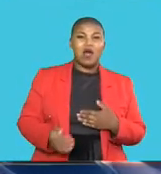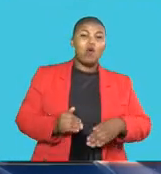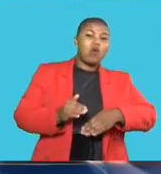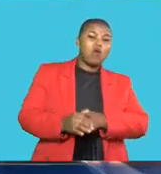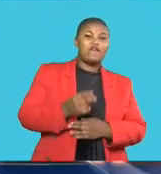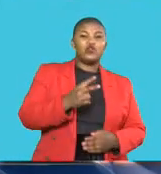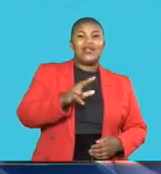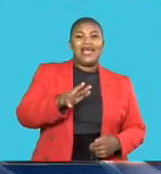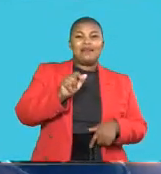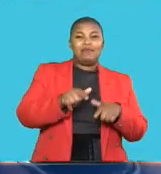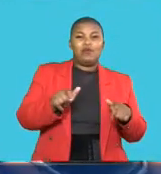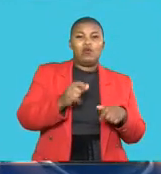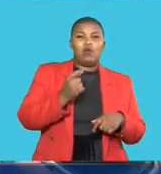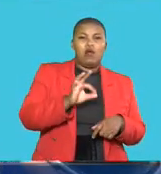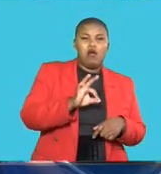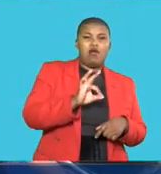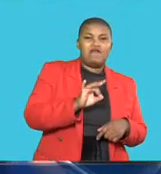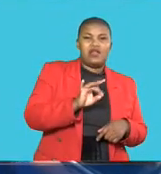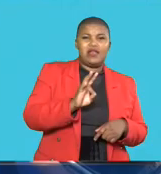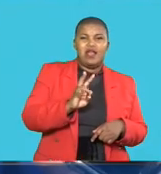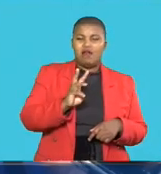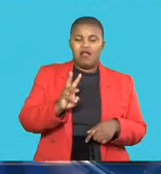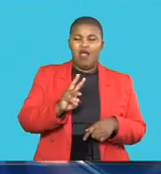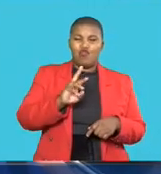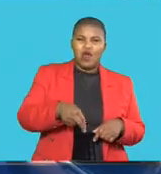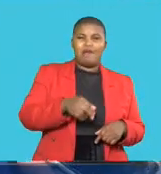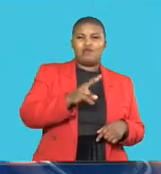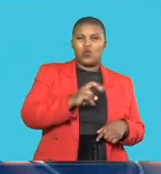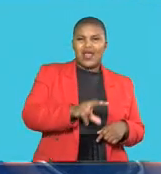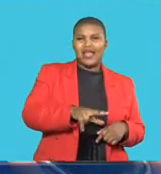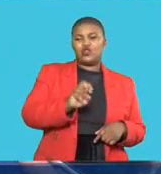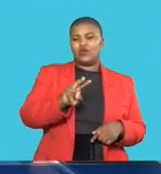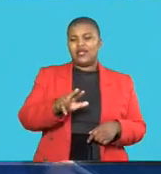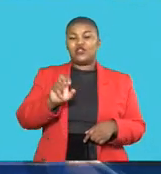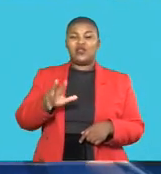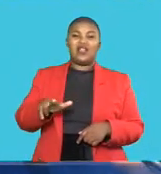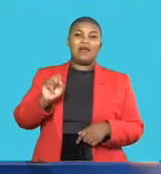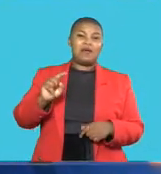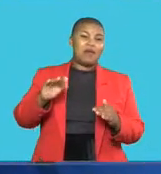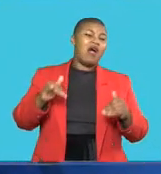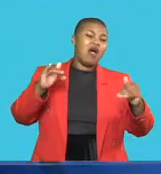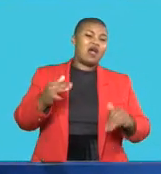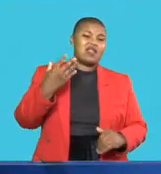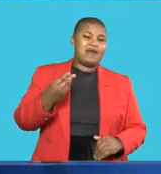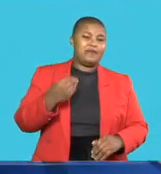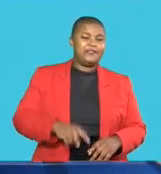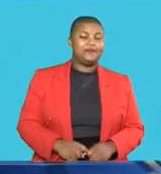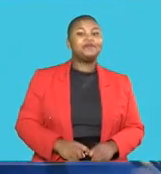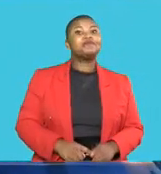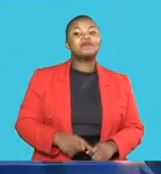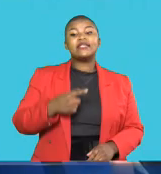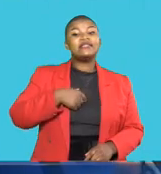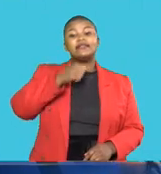day about Rachel. And this is one of the police stations that has the highest number their cases as reported. And we are saying,